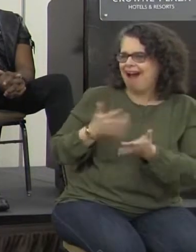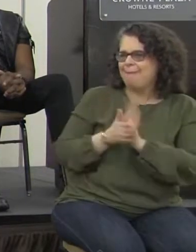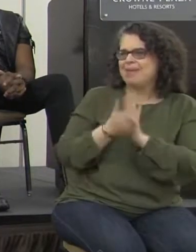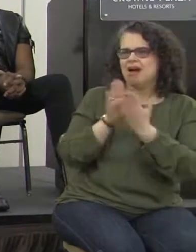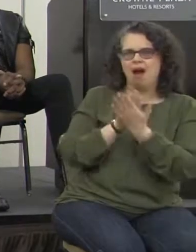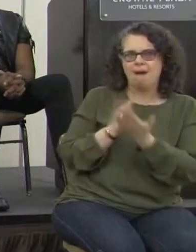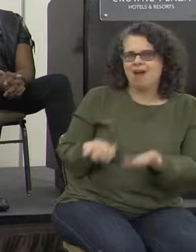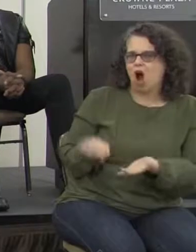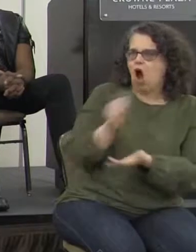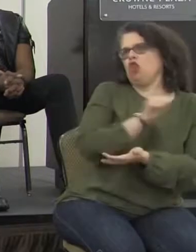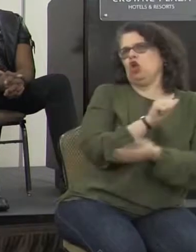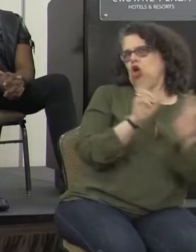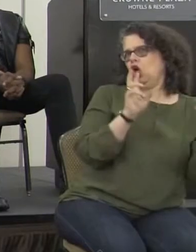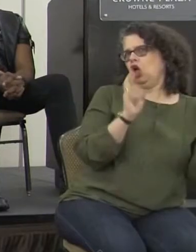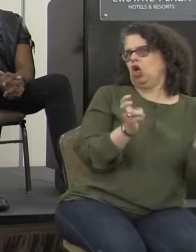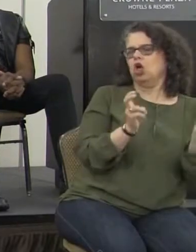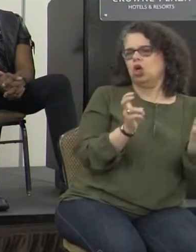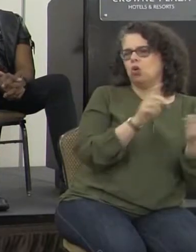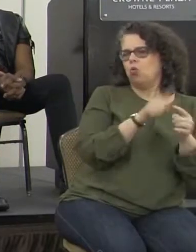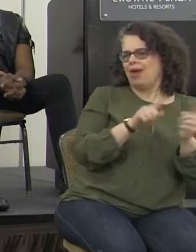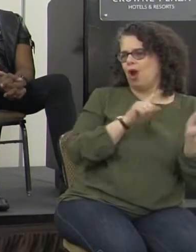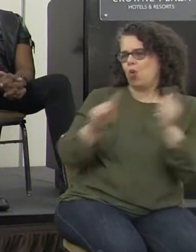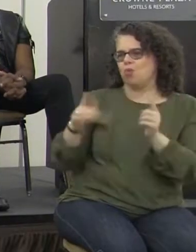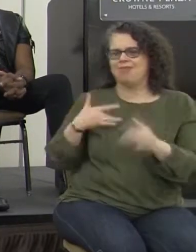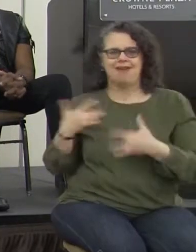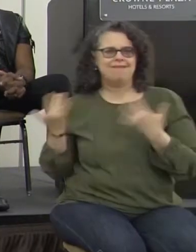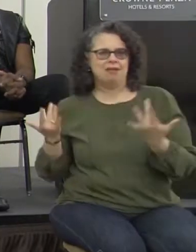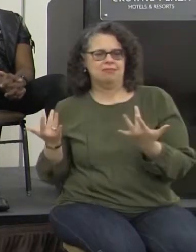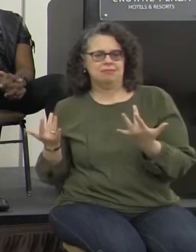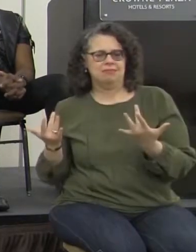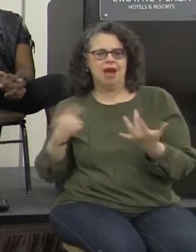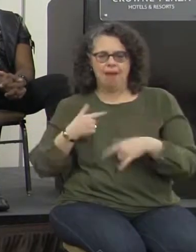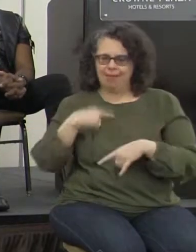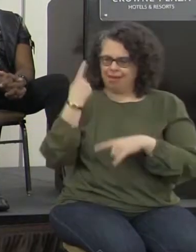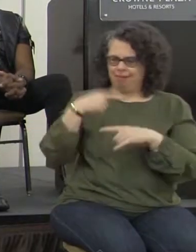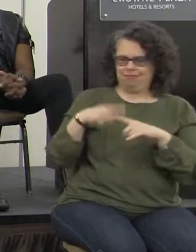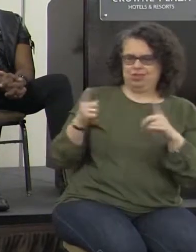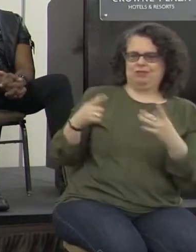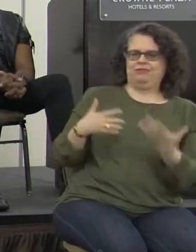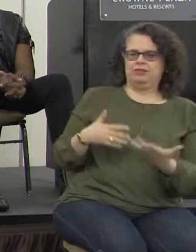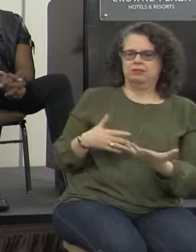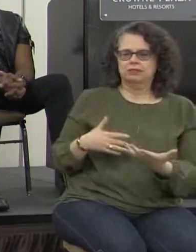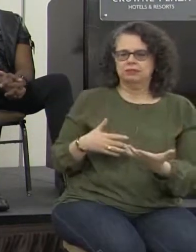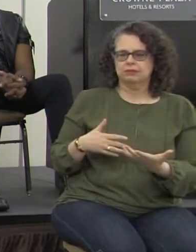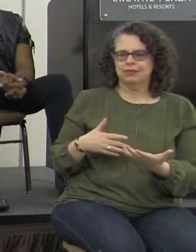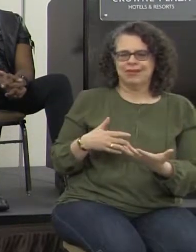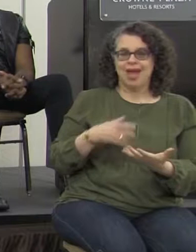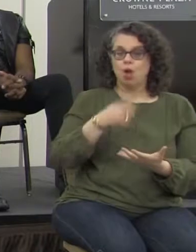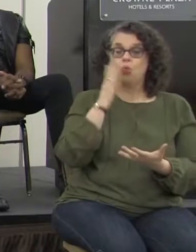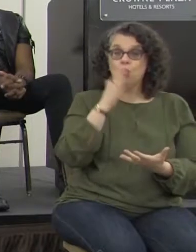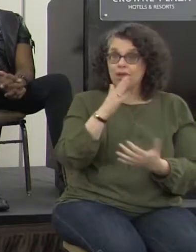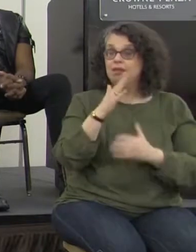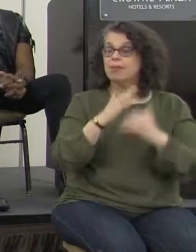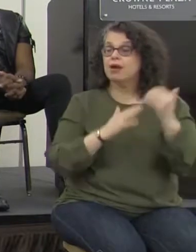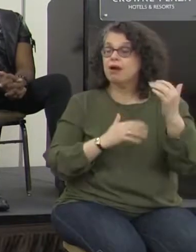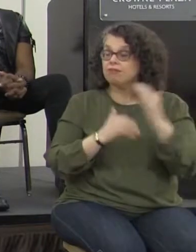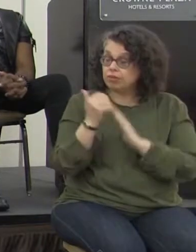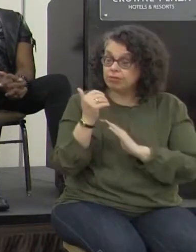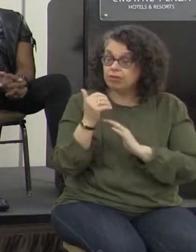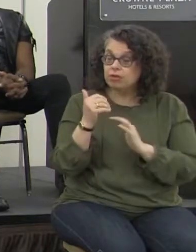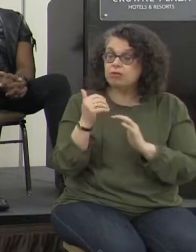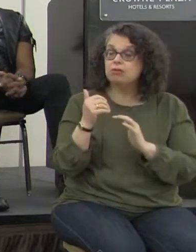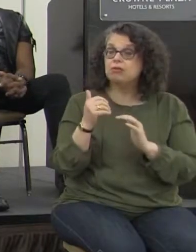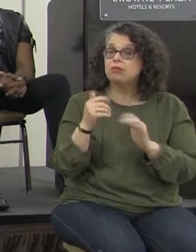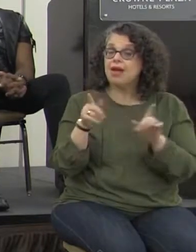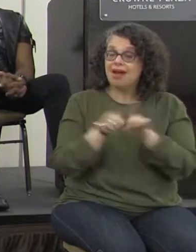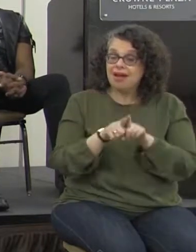when they attend the event. And how comfortable are they in being the